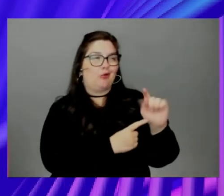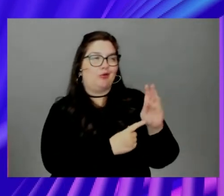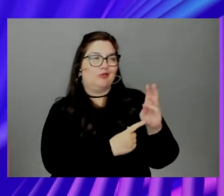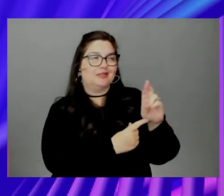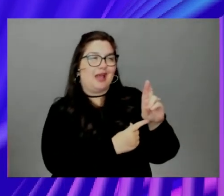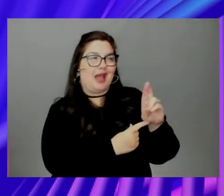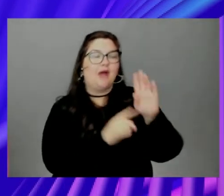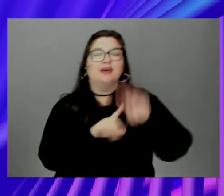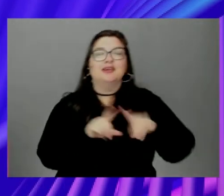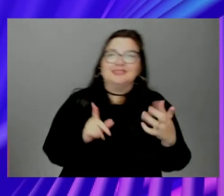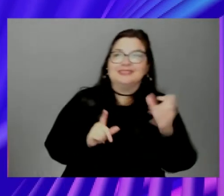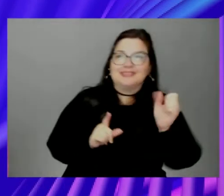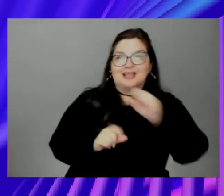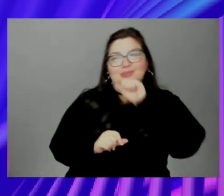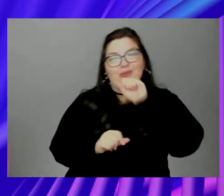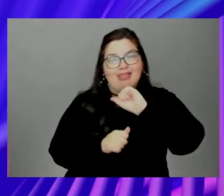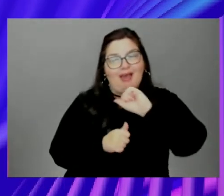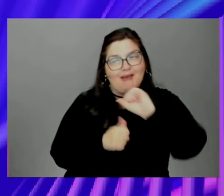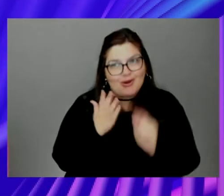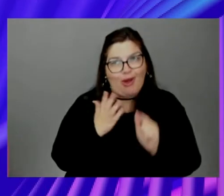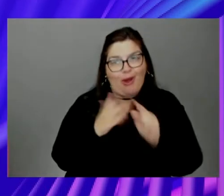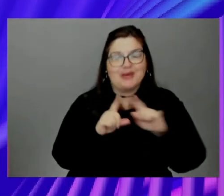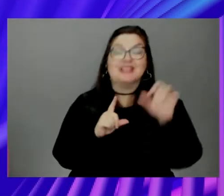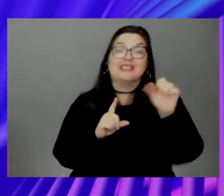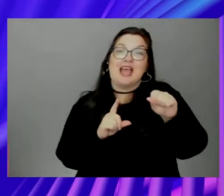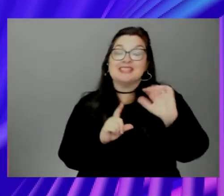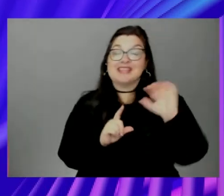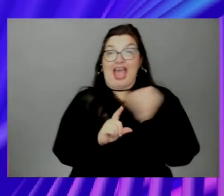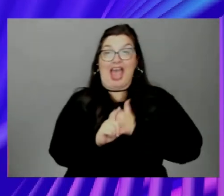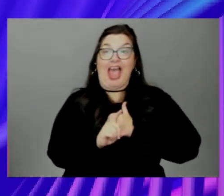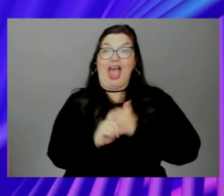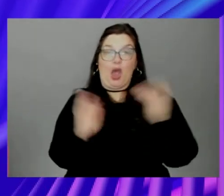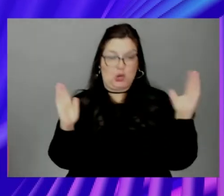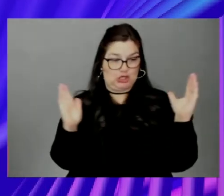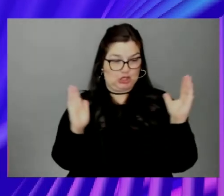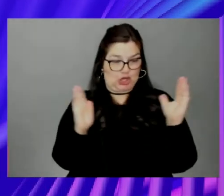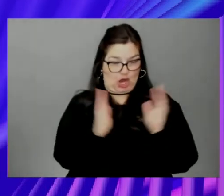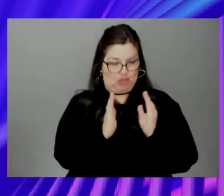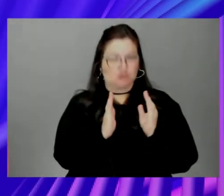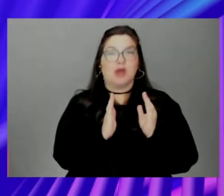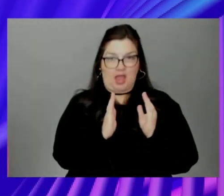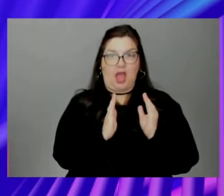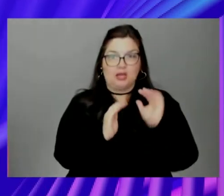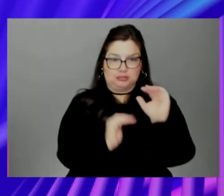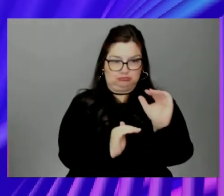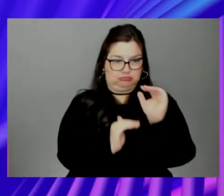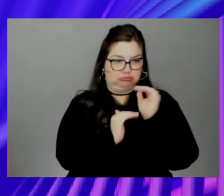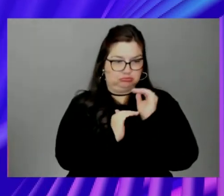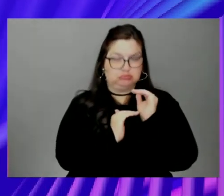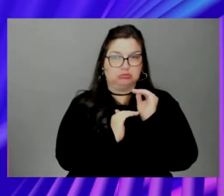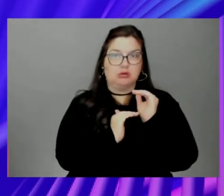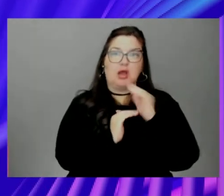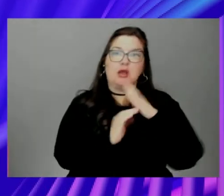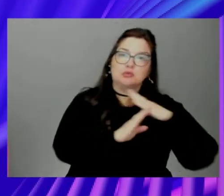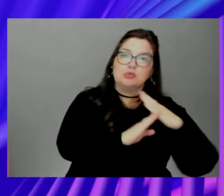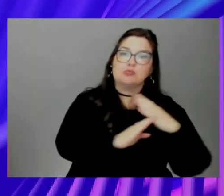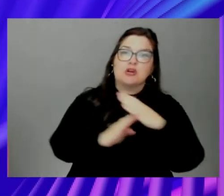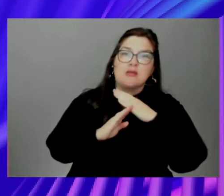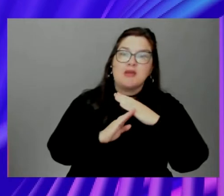cool thing about our individual guardrails is that, minus the mandatories, which are there to prevent, Control